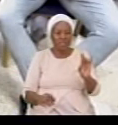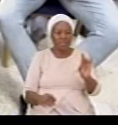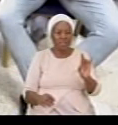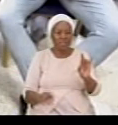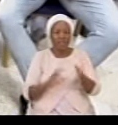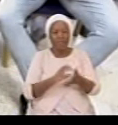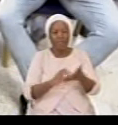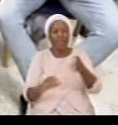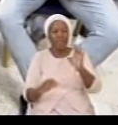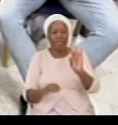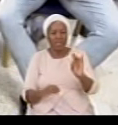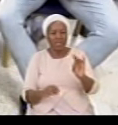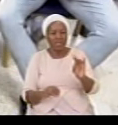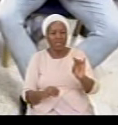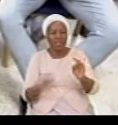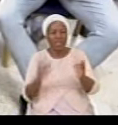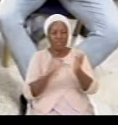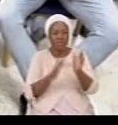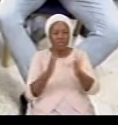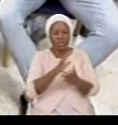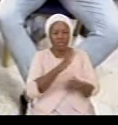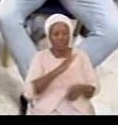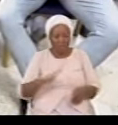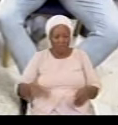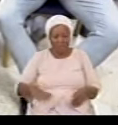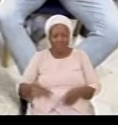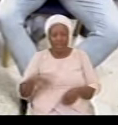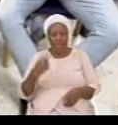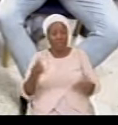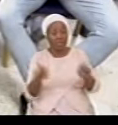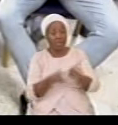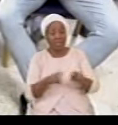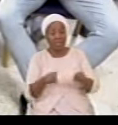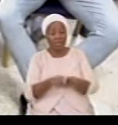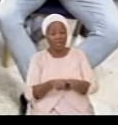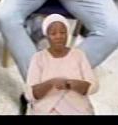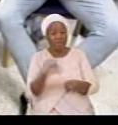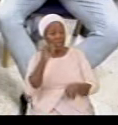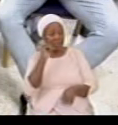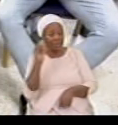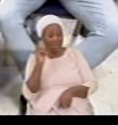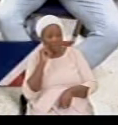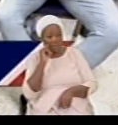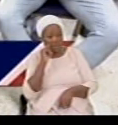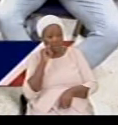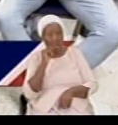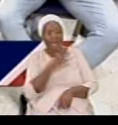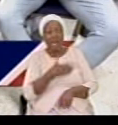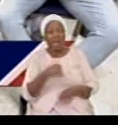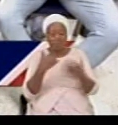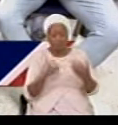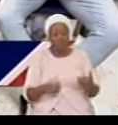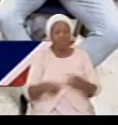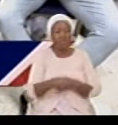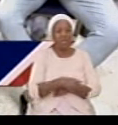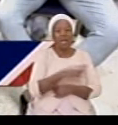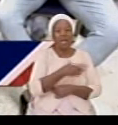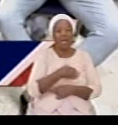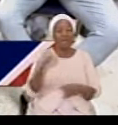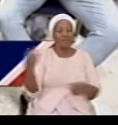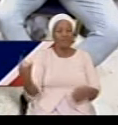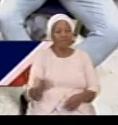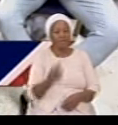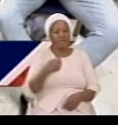verse 8, Jesus Christ, the same yesterday and today and